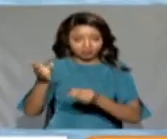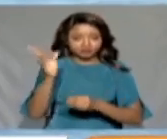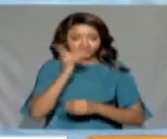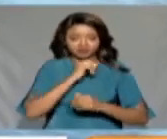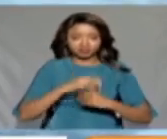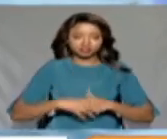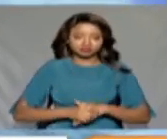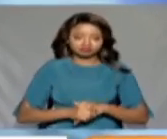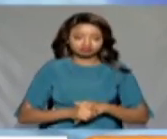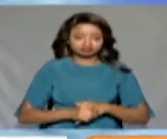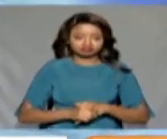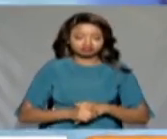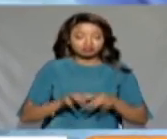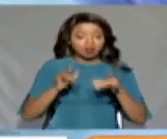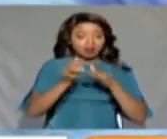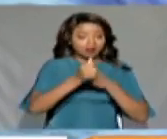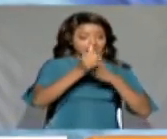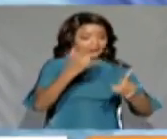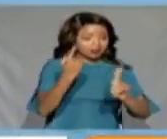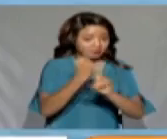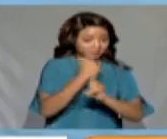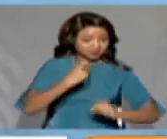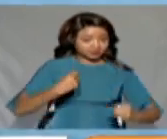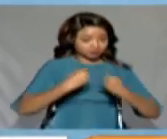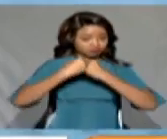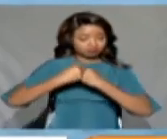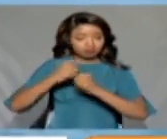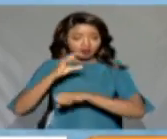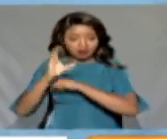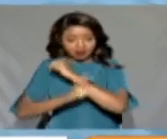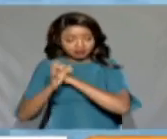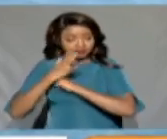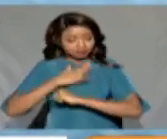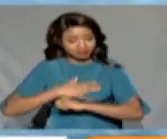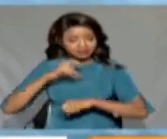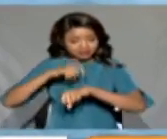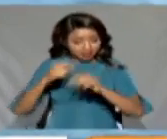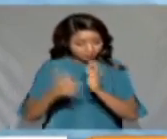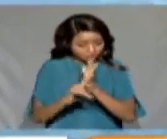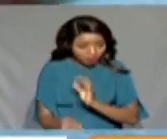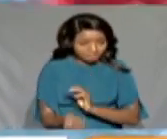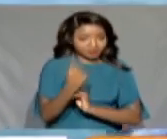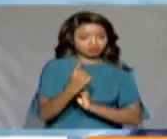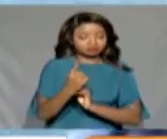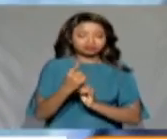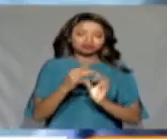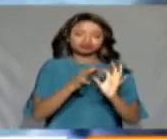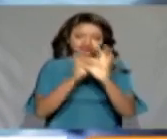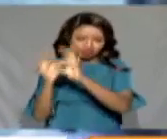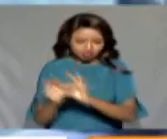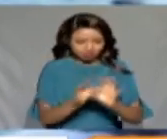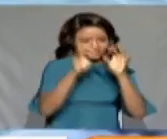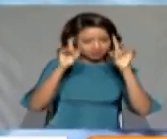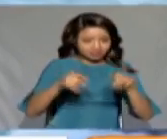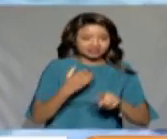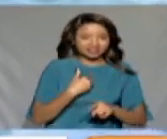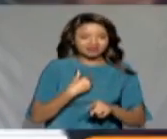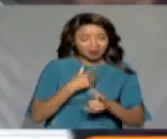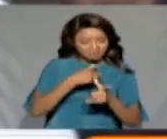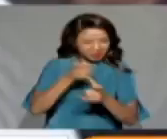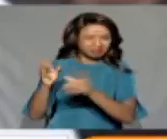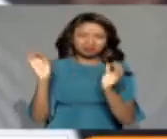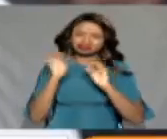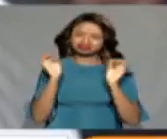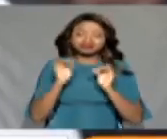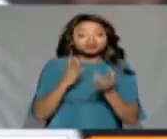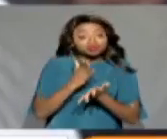the ocean. Leaders present challenging the country to be unified in times of tragedy, rather than castigate those spearheading the operations.